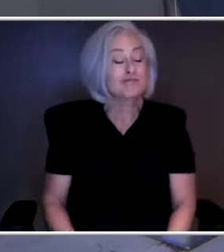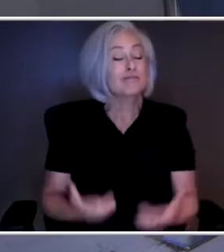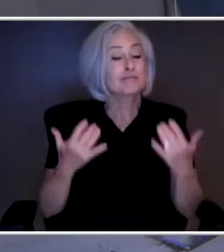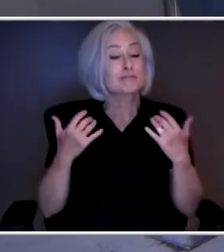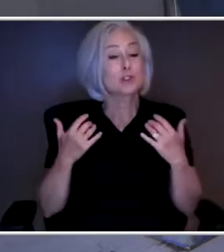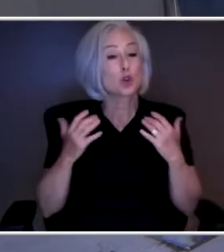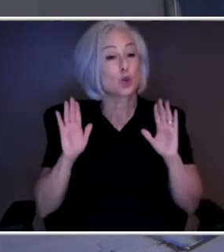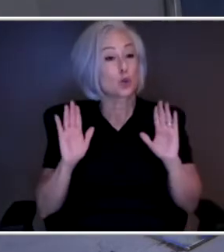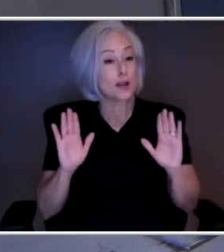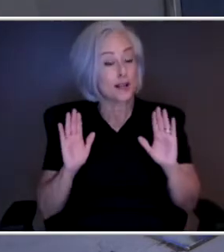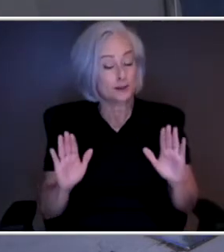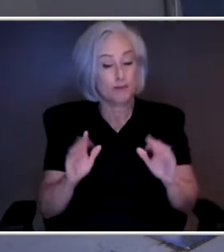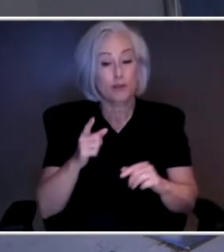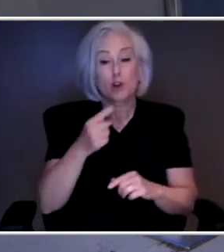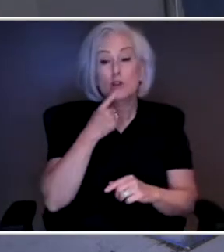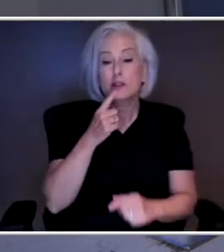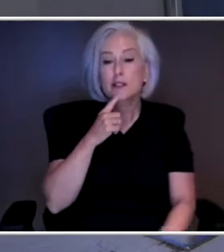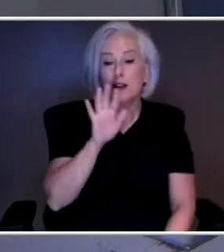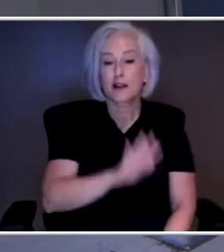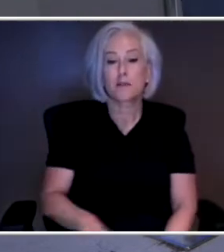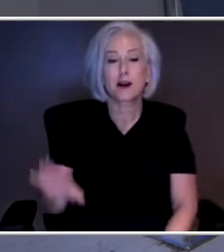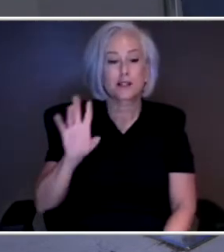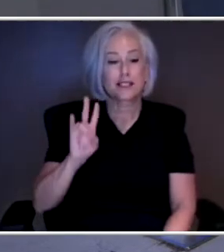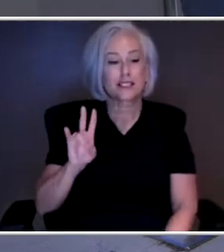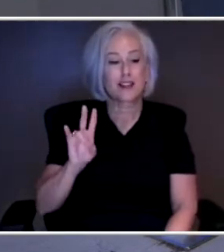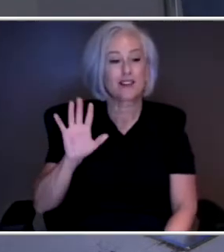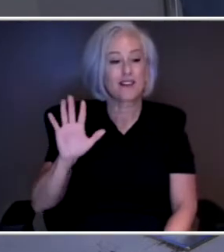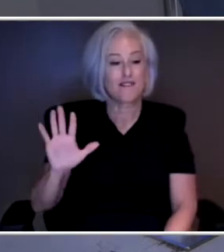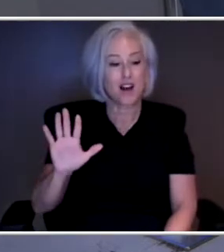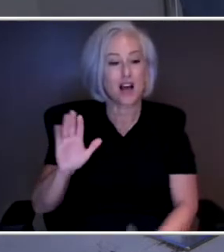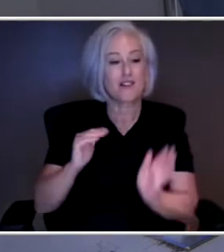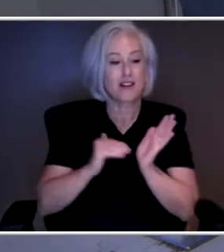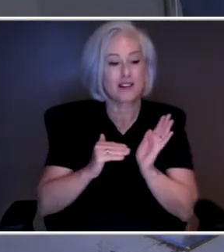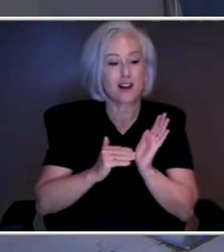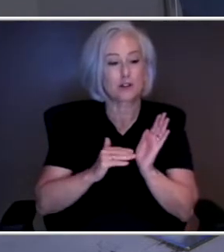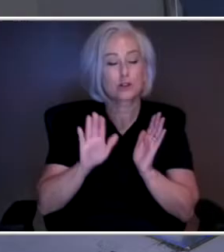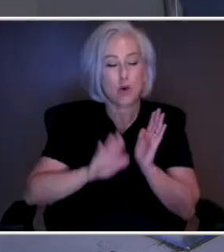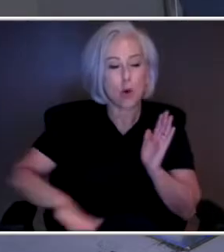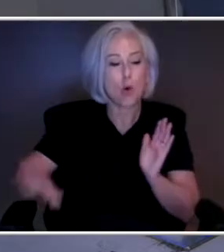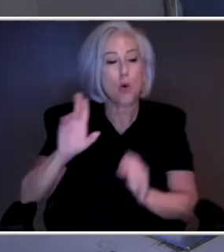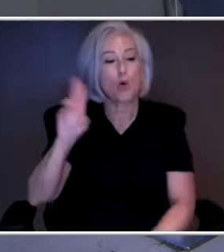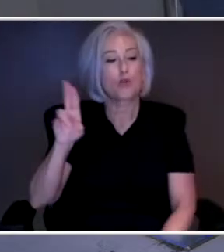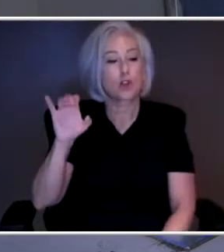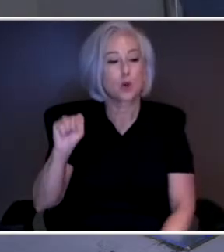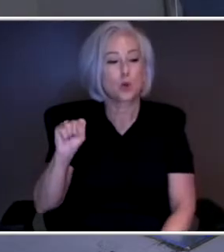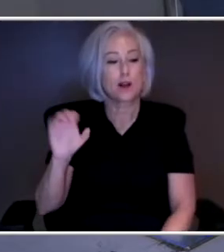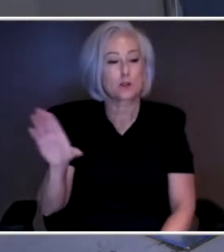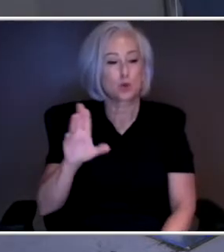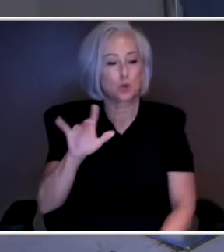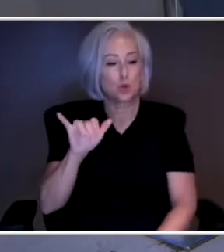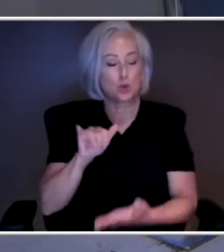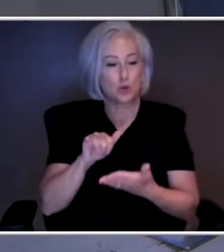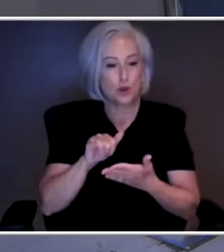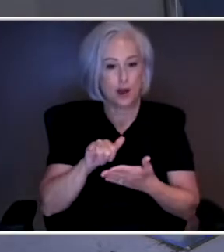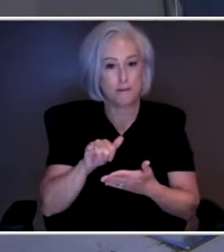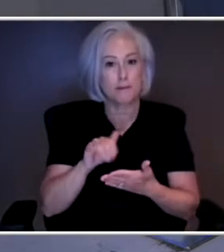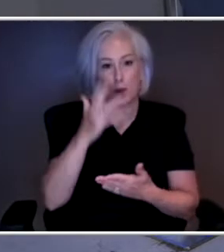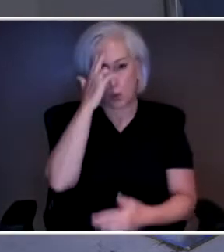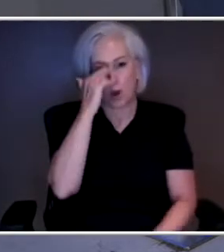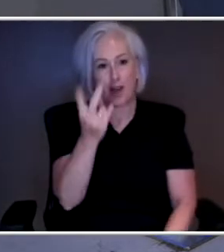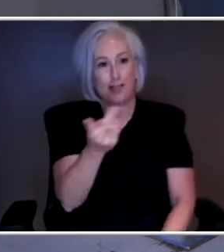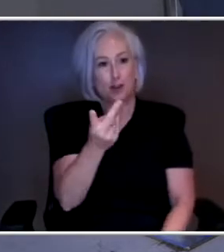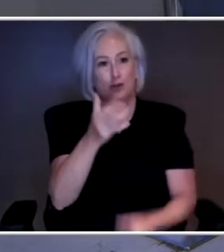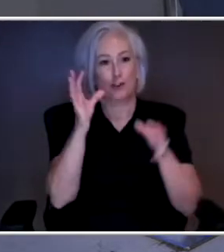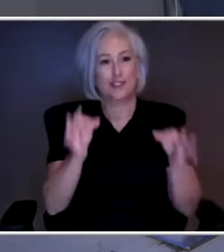only about 75 doctors in the country that perform this. So why you two? This is where you